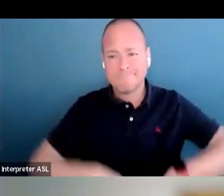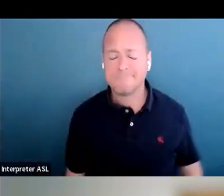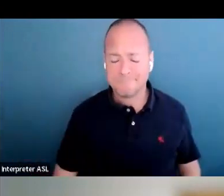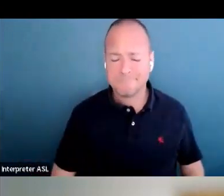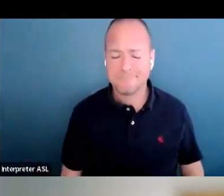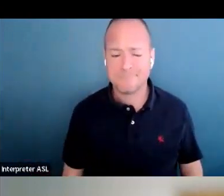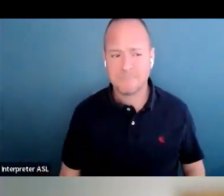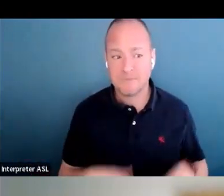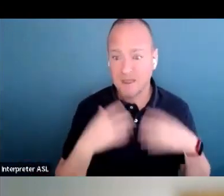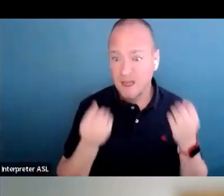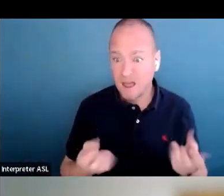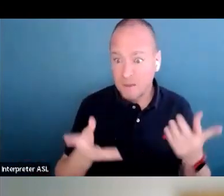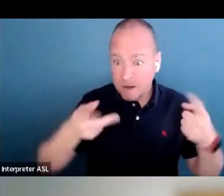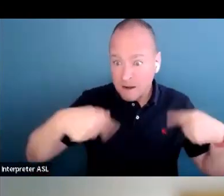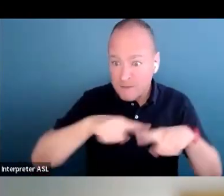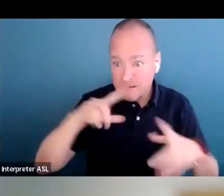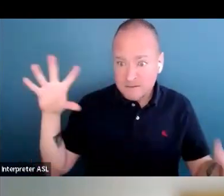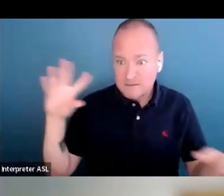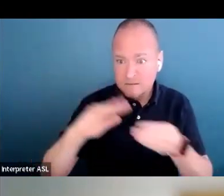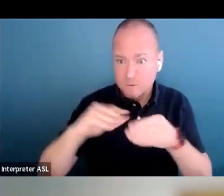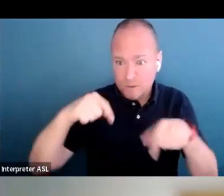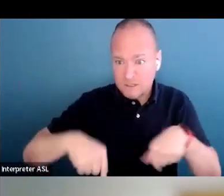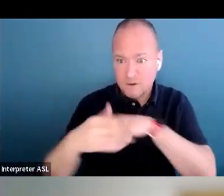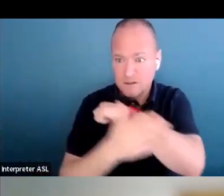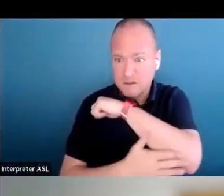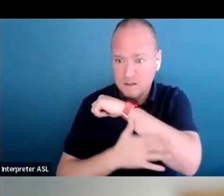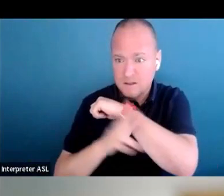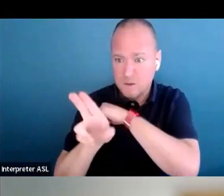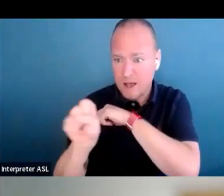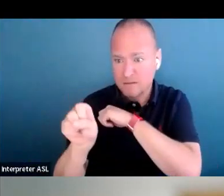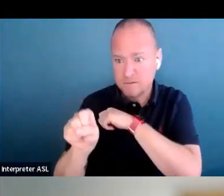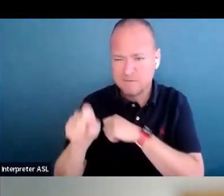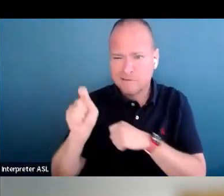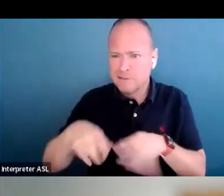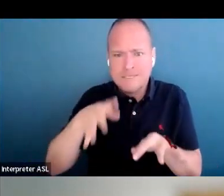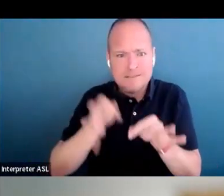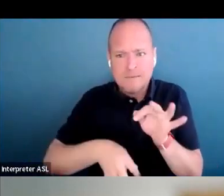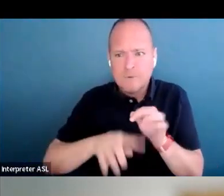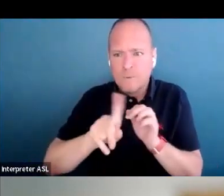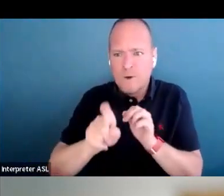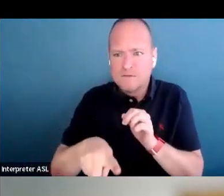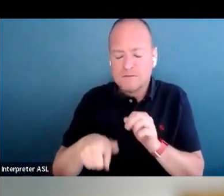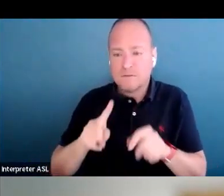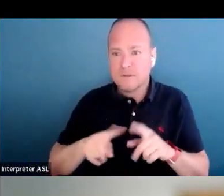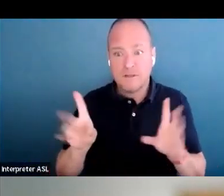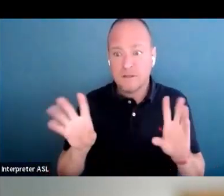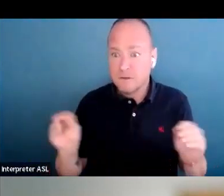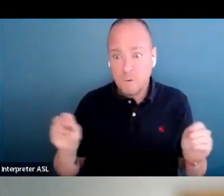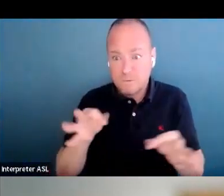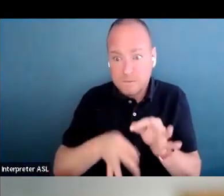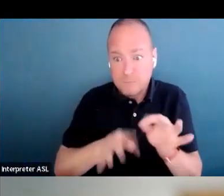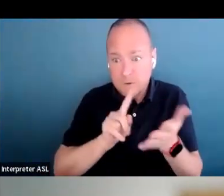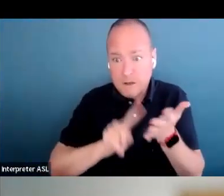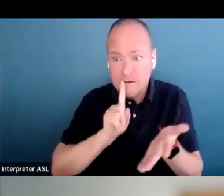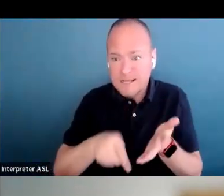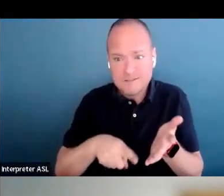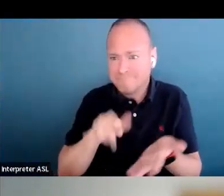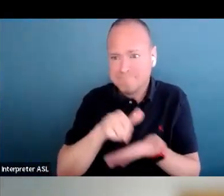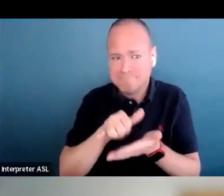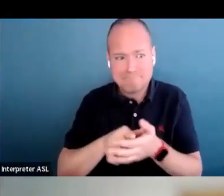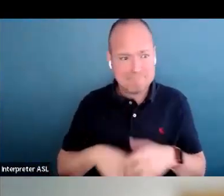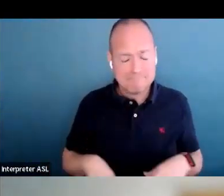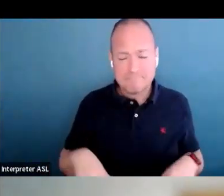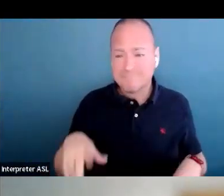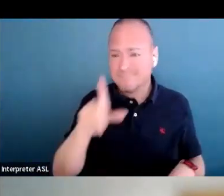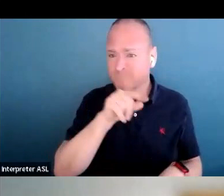How many of us are there in the United States? This should be a simple question, but there is no simple answer. A 2020